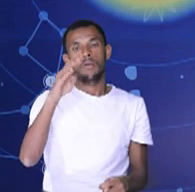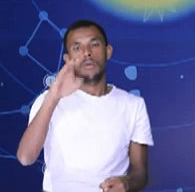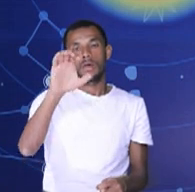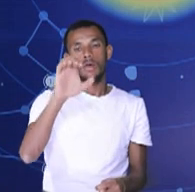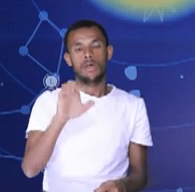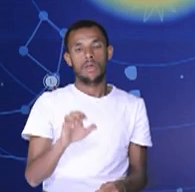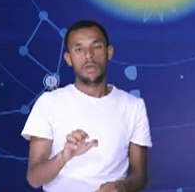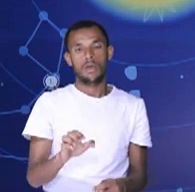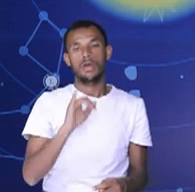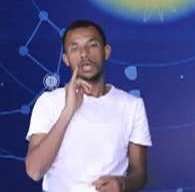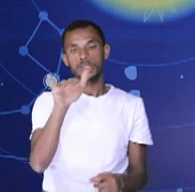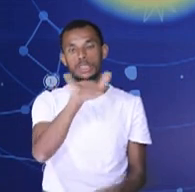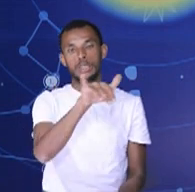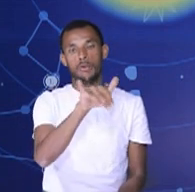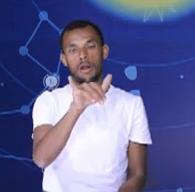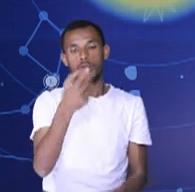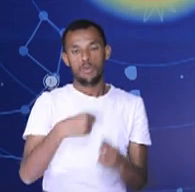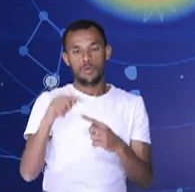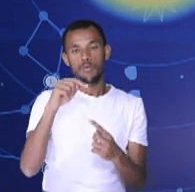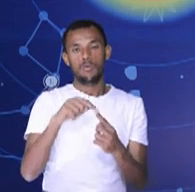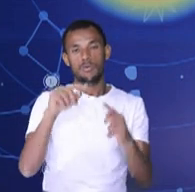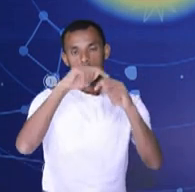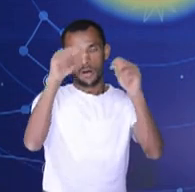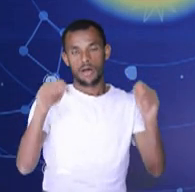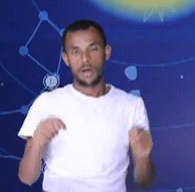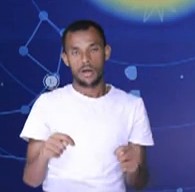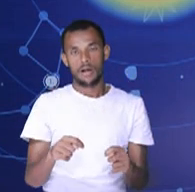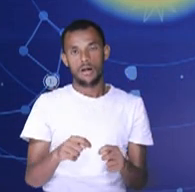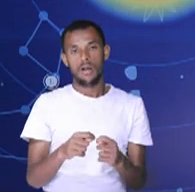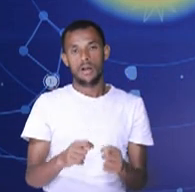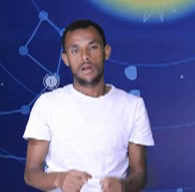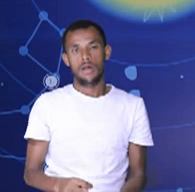ABE is similar to triangle